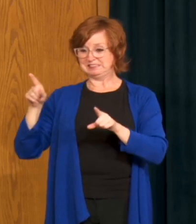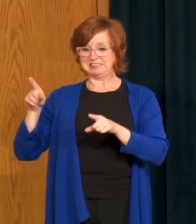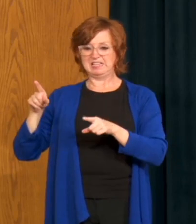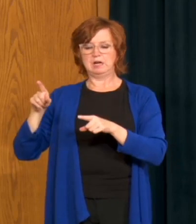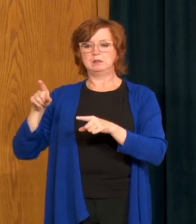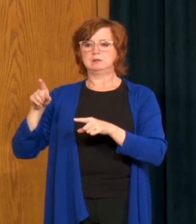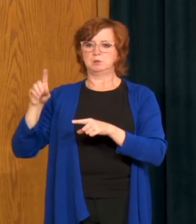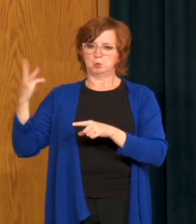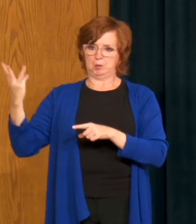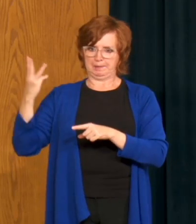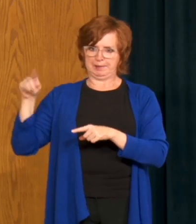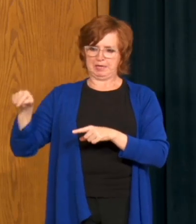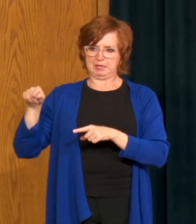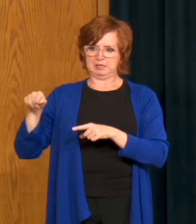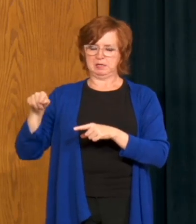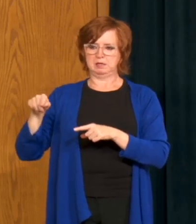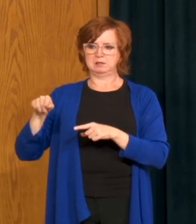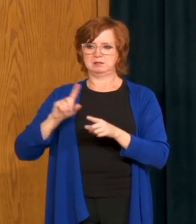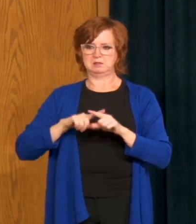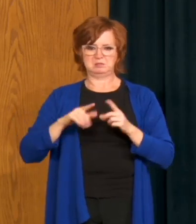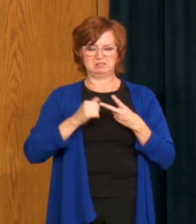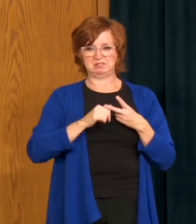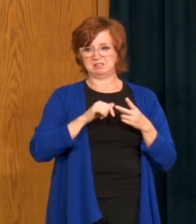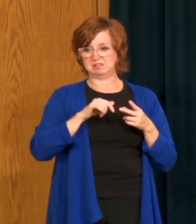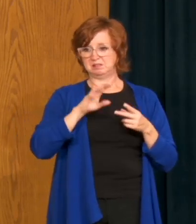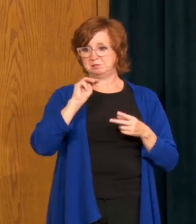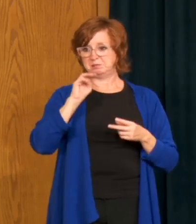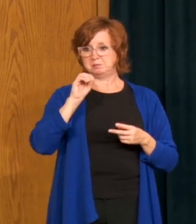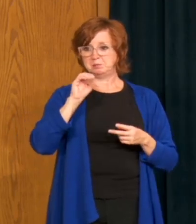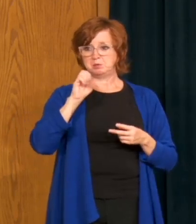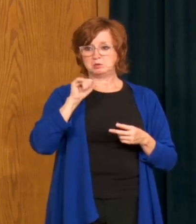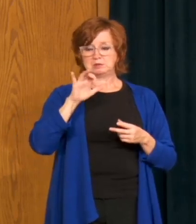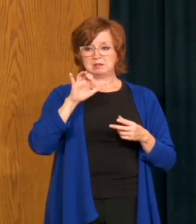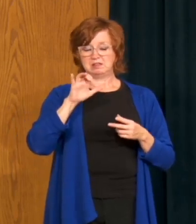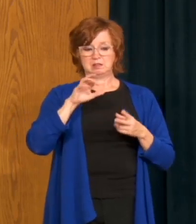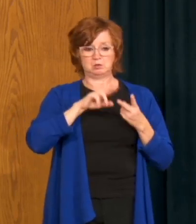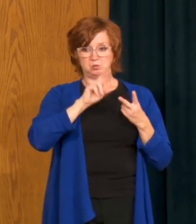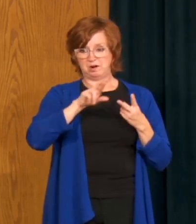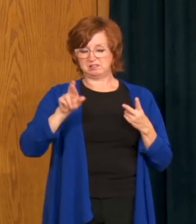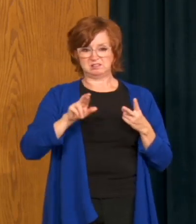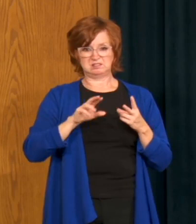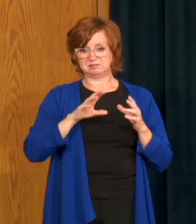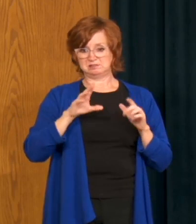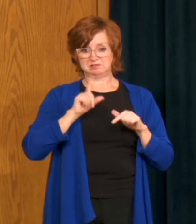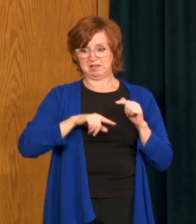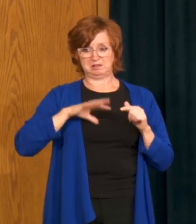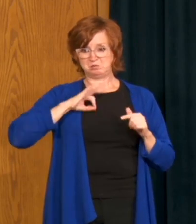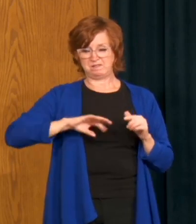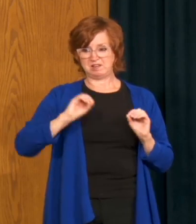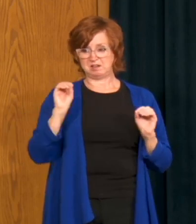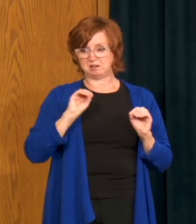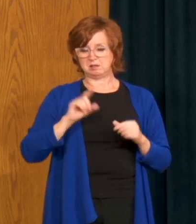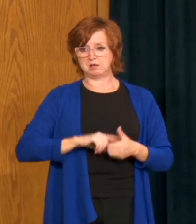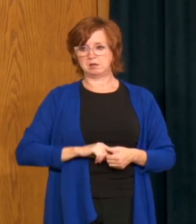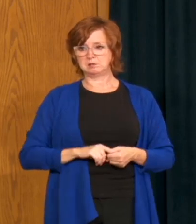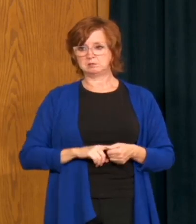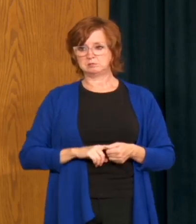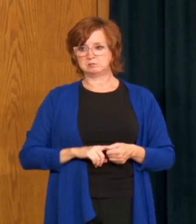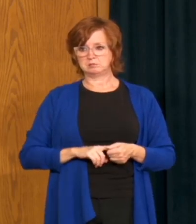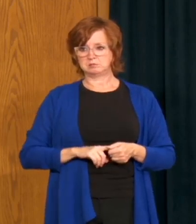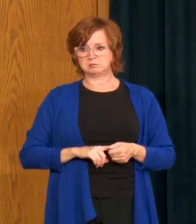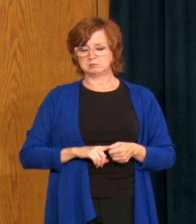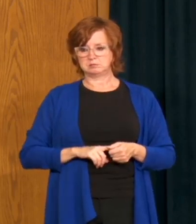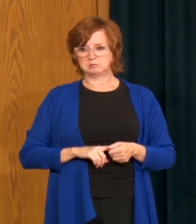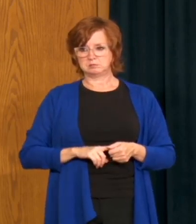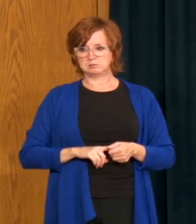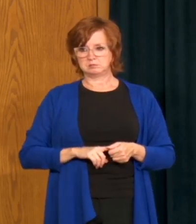fees, anything like that, which is kind of the driver of how they make their money. Right. Are you open to providing any additional support to the riders or